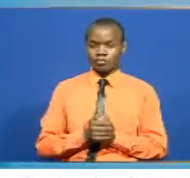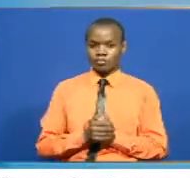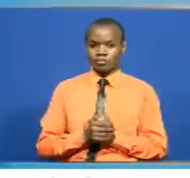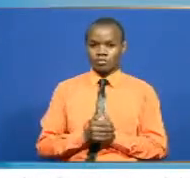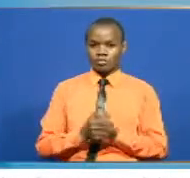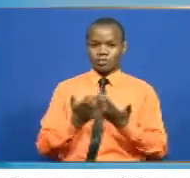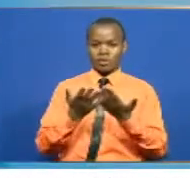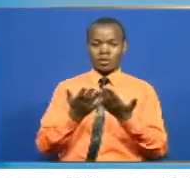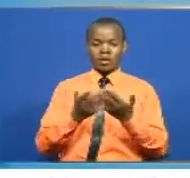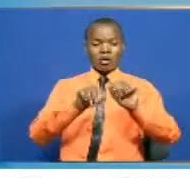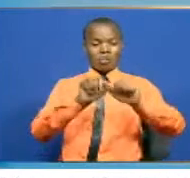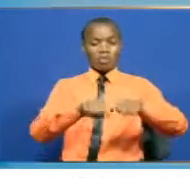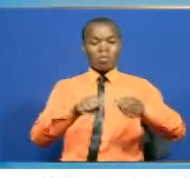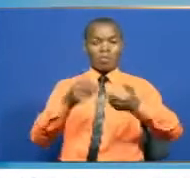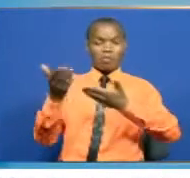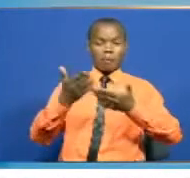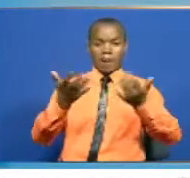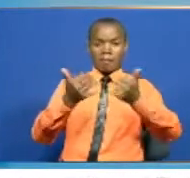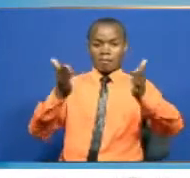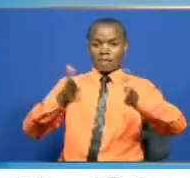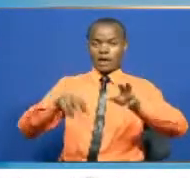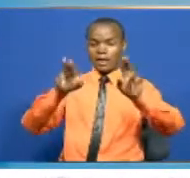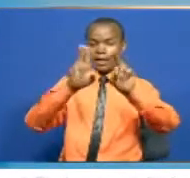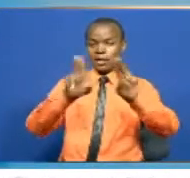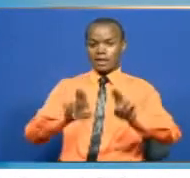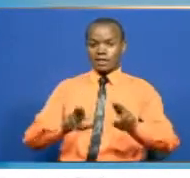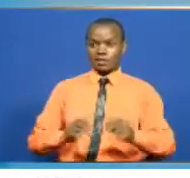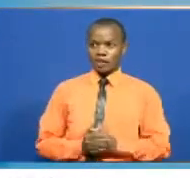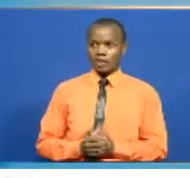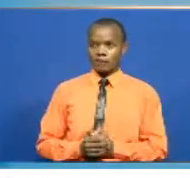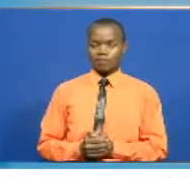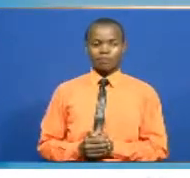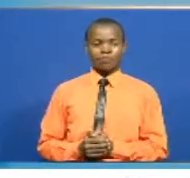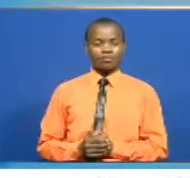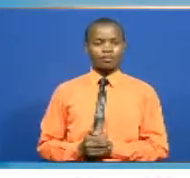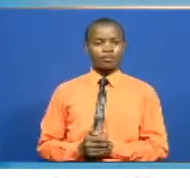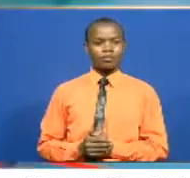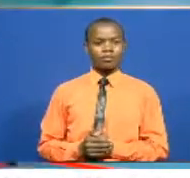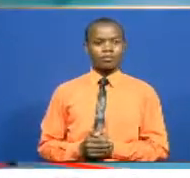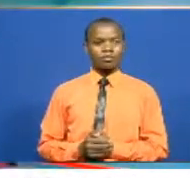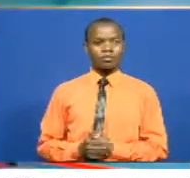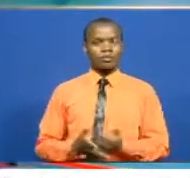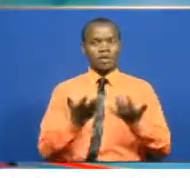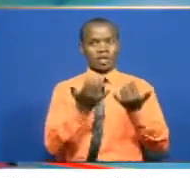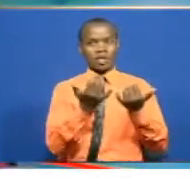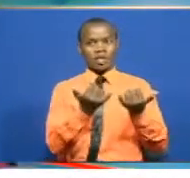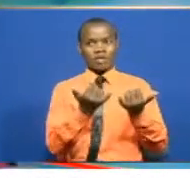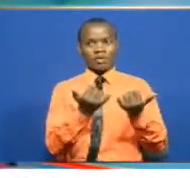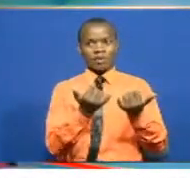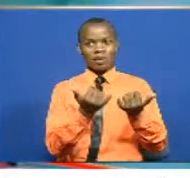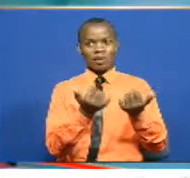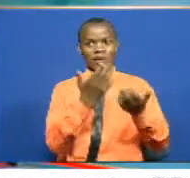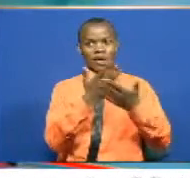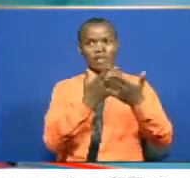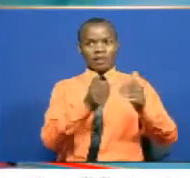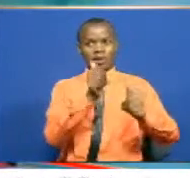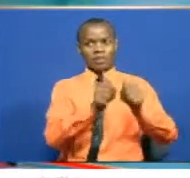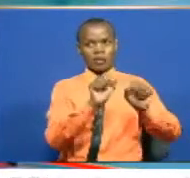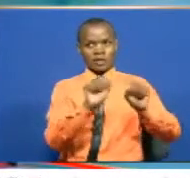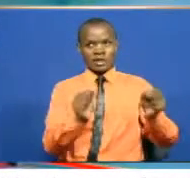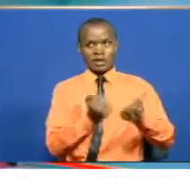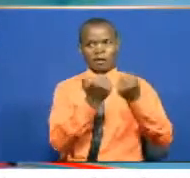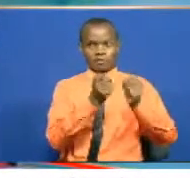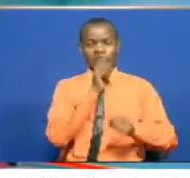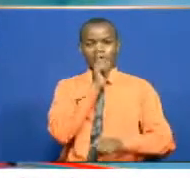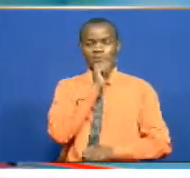get our players from abroad. And so let's basically take a look at this. One thing that didn't happen, and